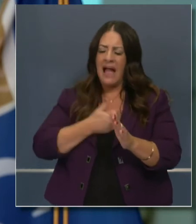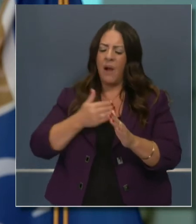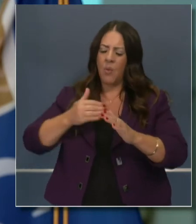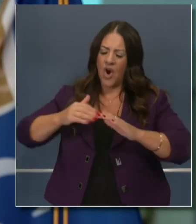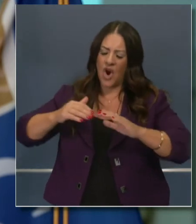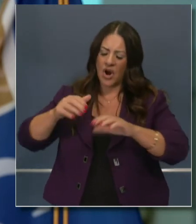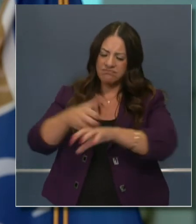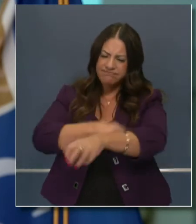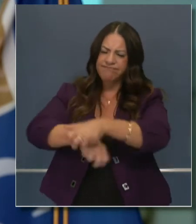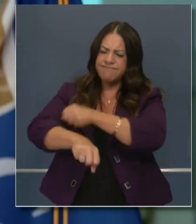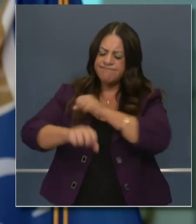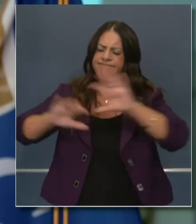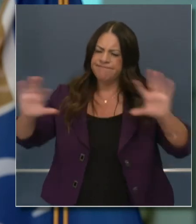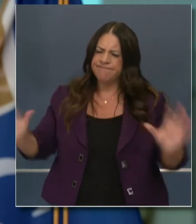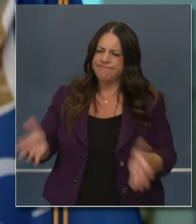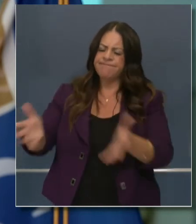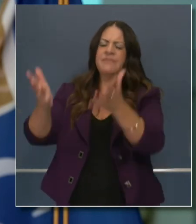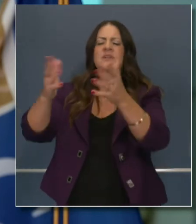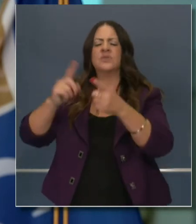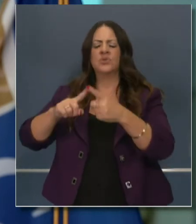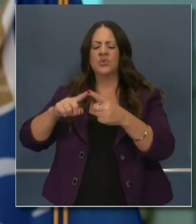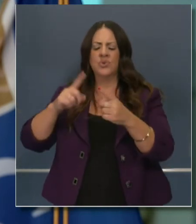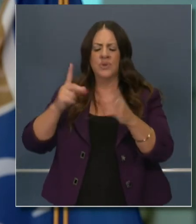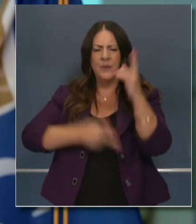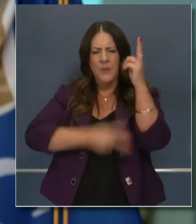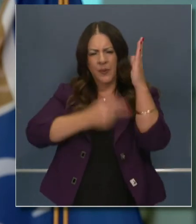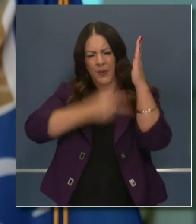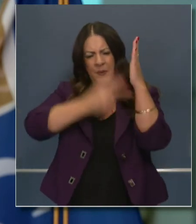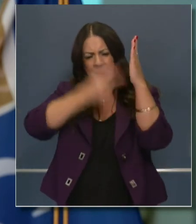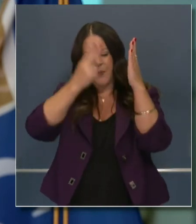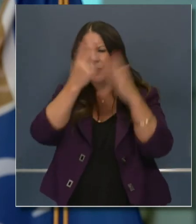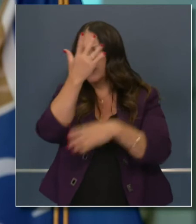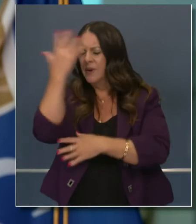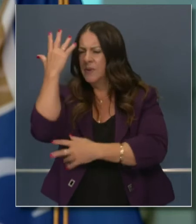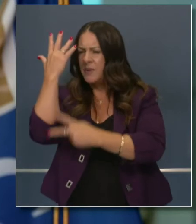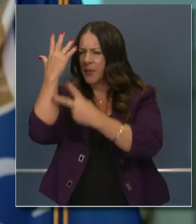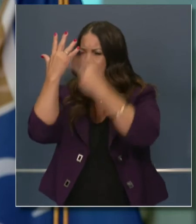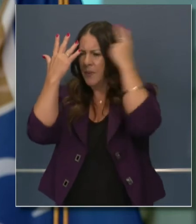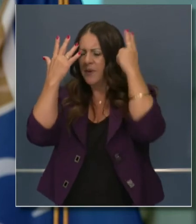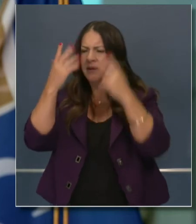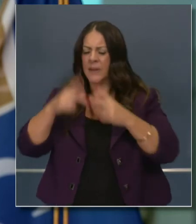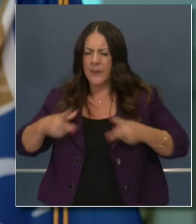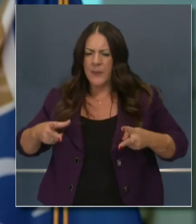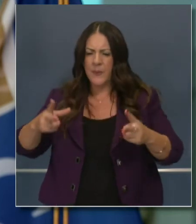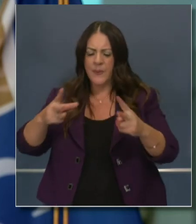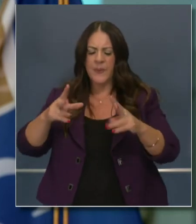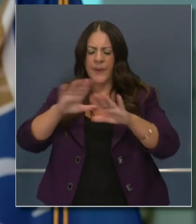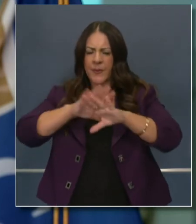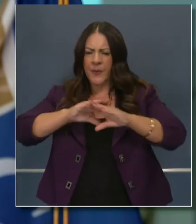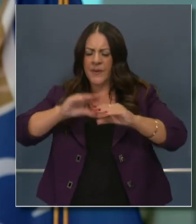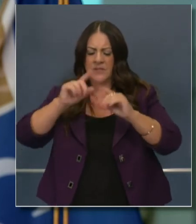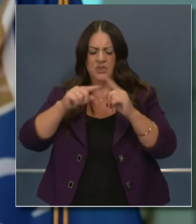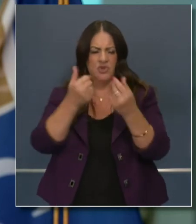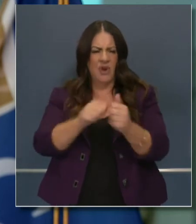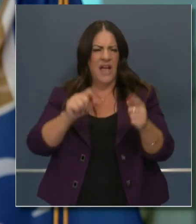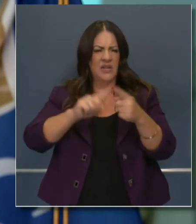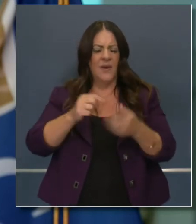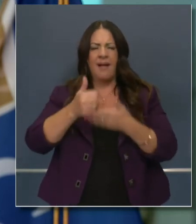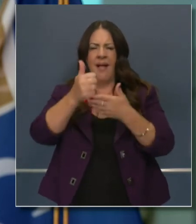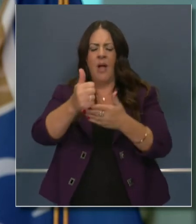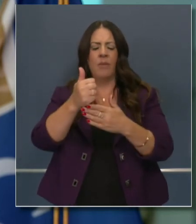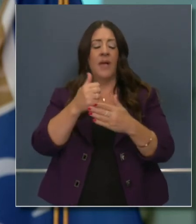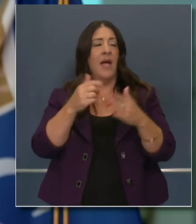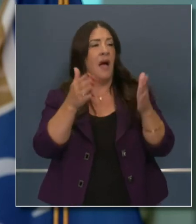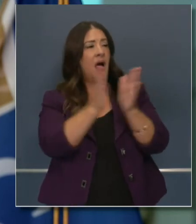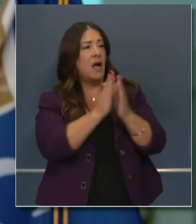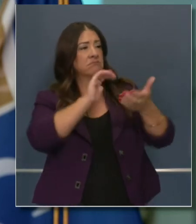to finally advance the cause that we advanced a few weeks back, a partnership with the U.S. Forest Service to get the Forest Service